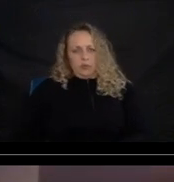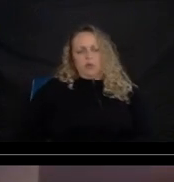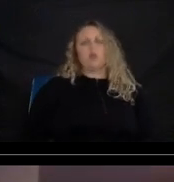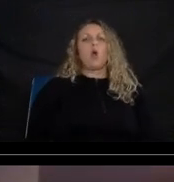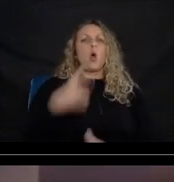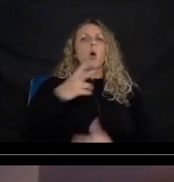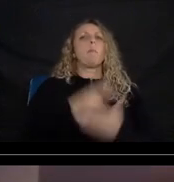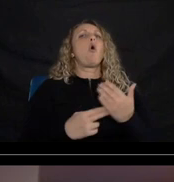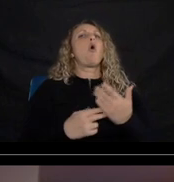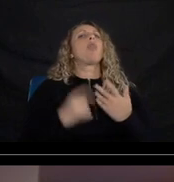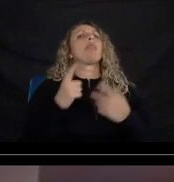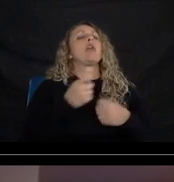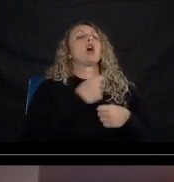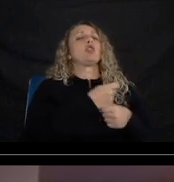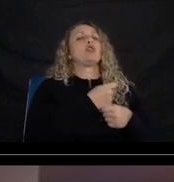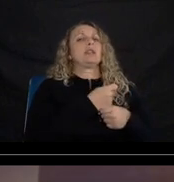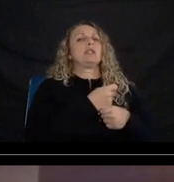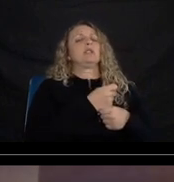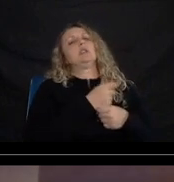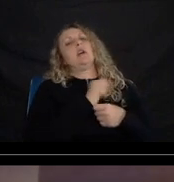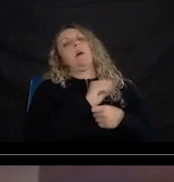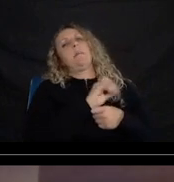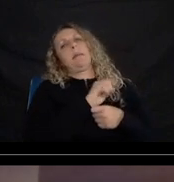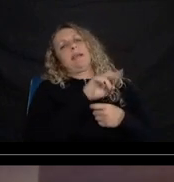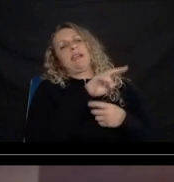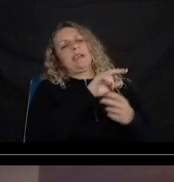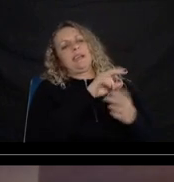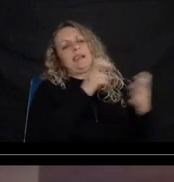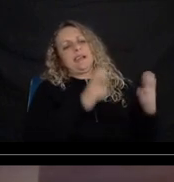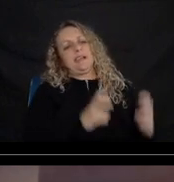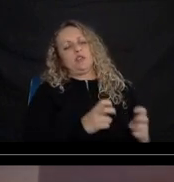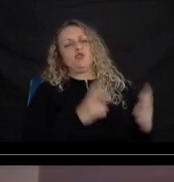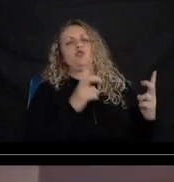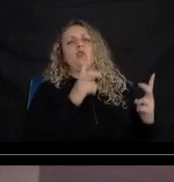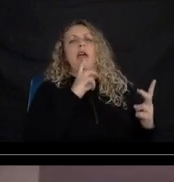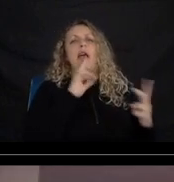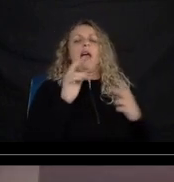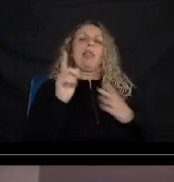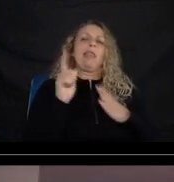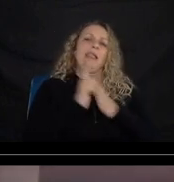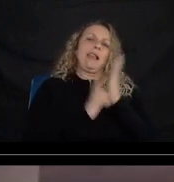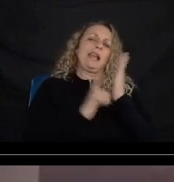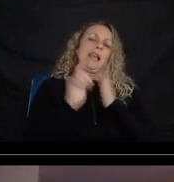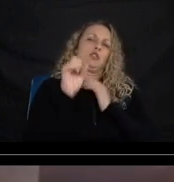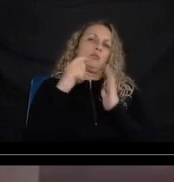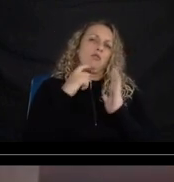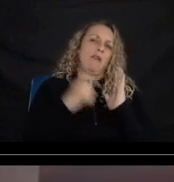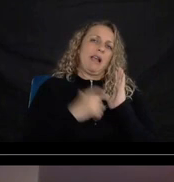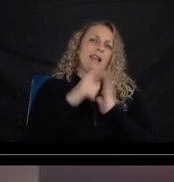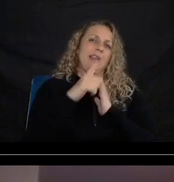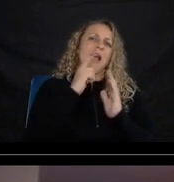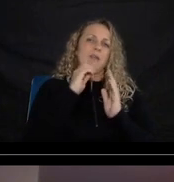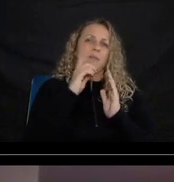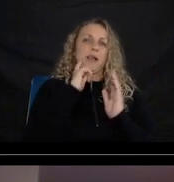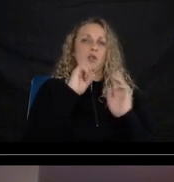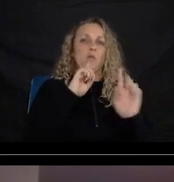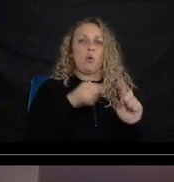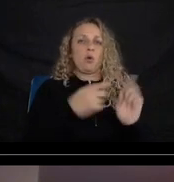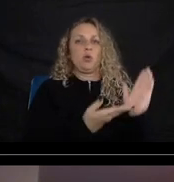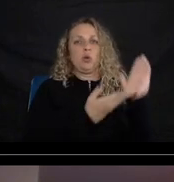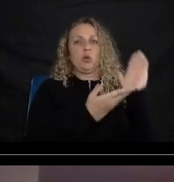the nuisance abatement issues and also the litigation, to be recognized and to make the report to